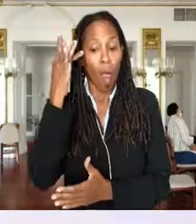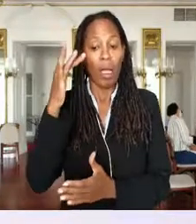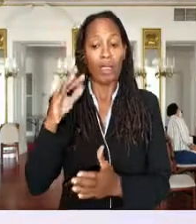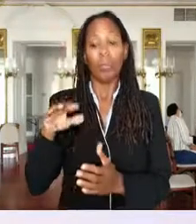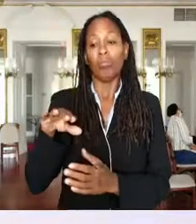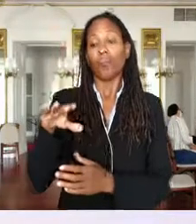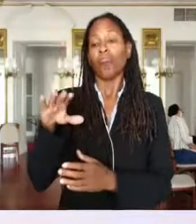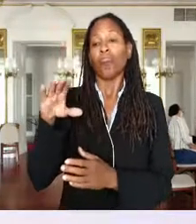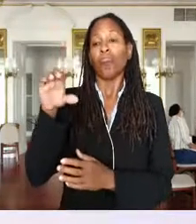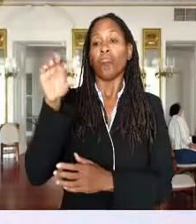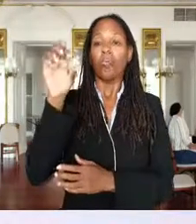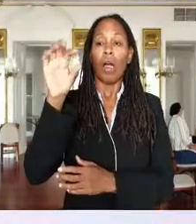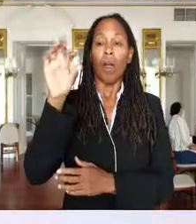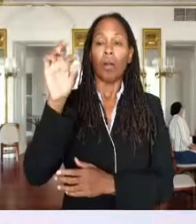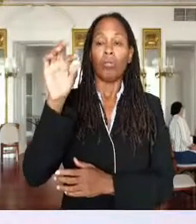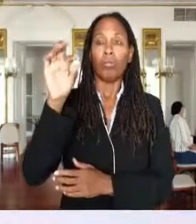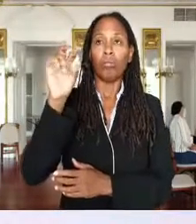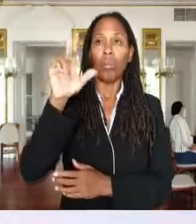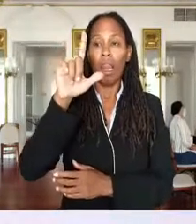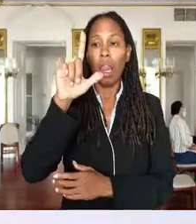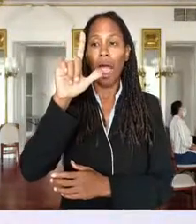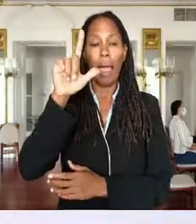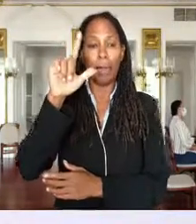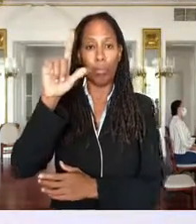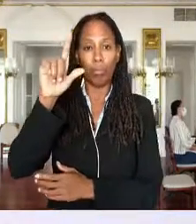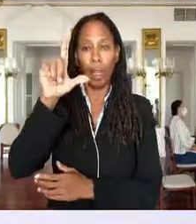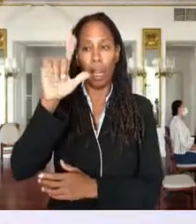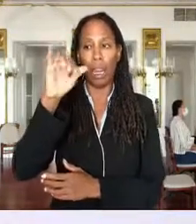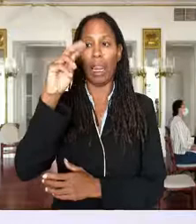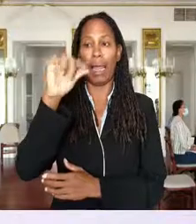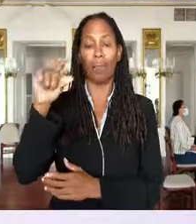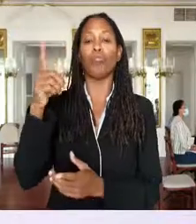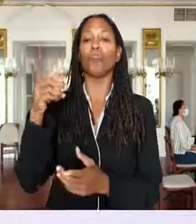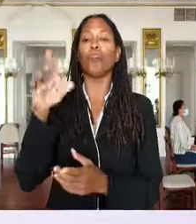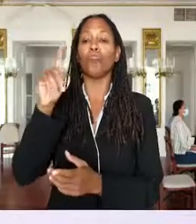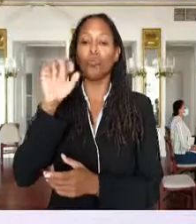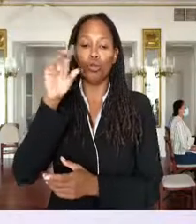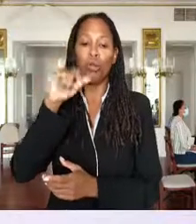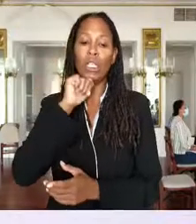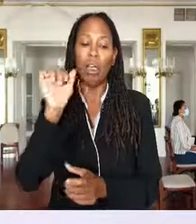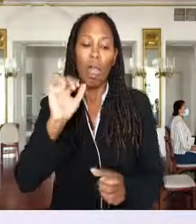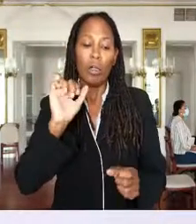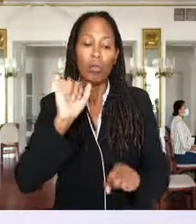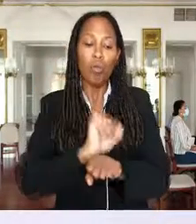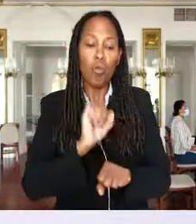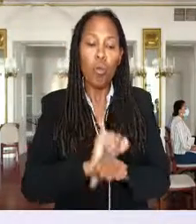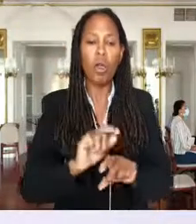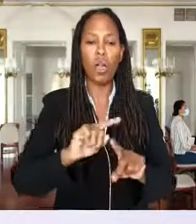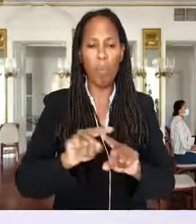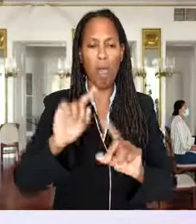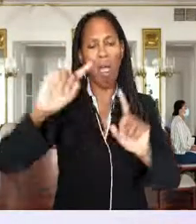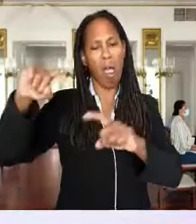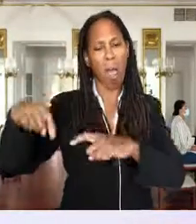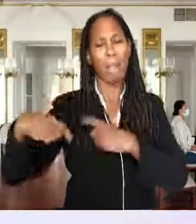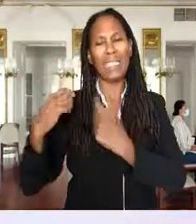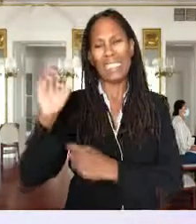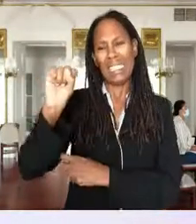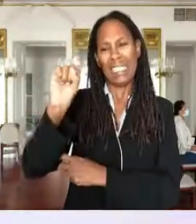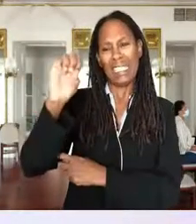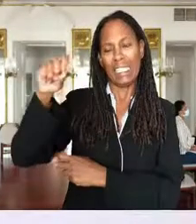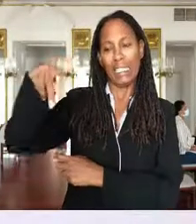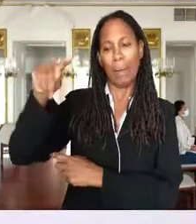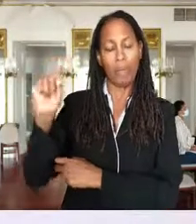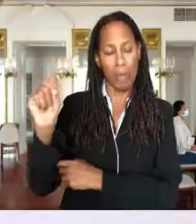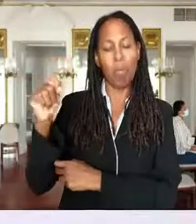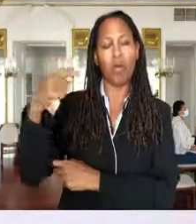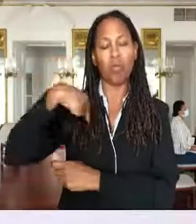this, Lime Tree they give a 90-day notice, so they're up until September 19th. So this fiscal year is essentially done in